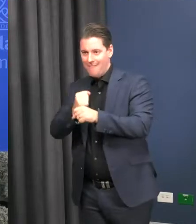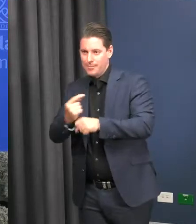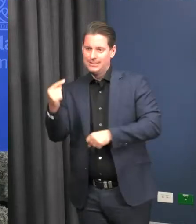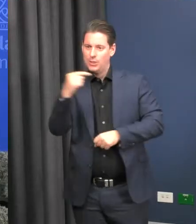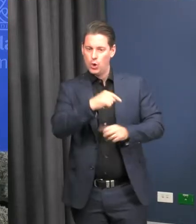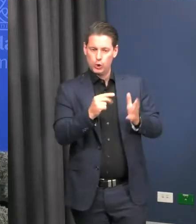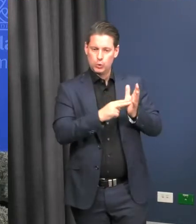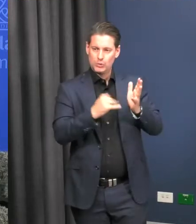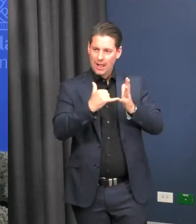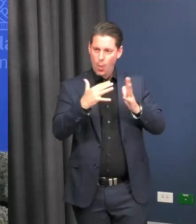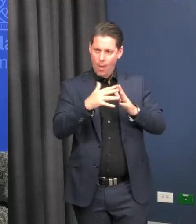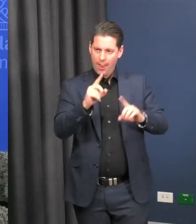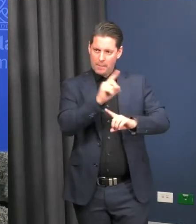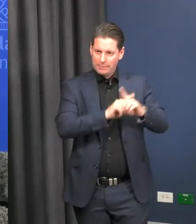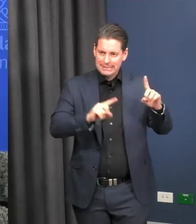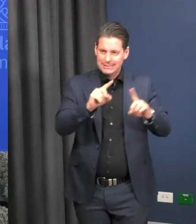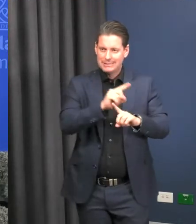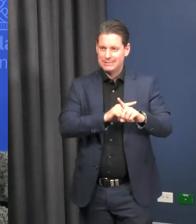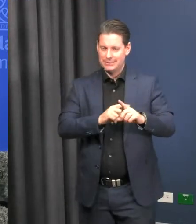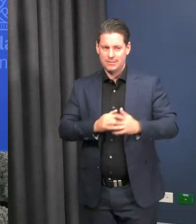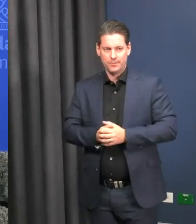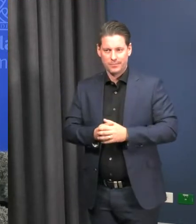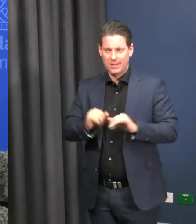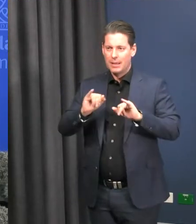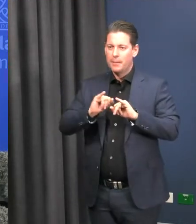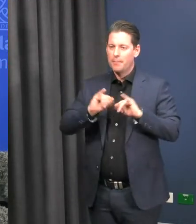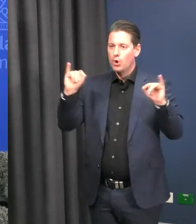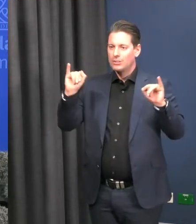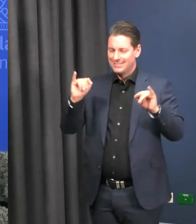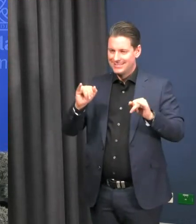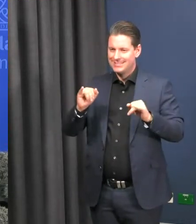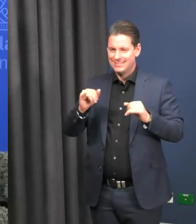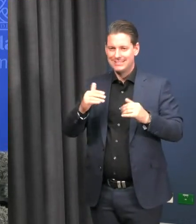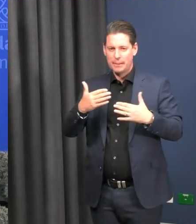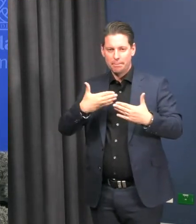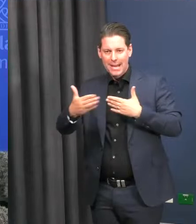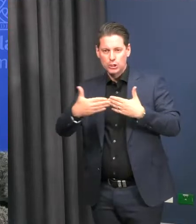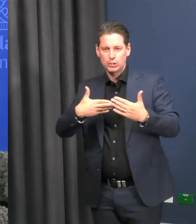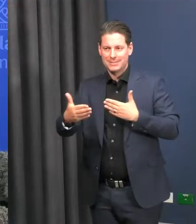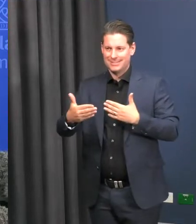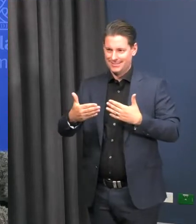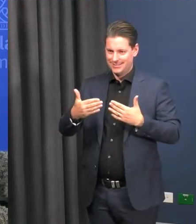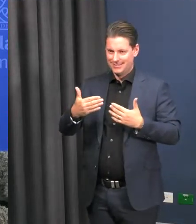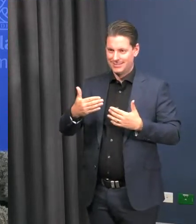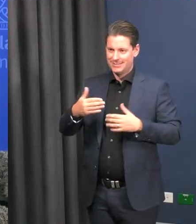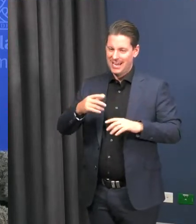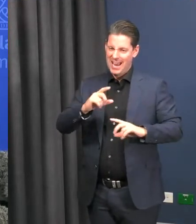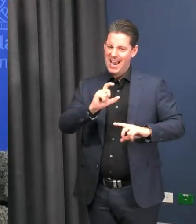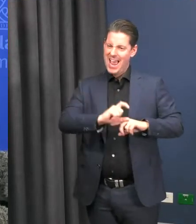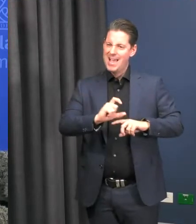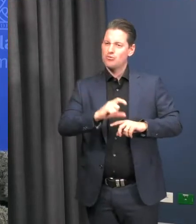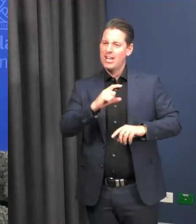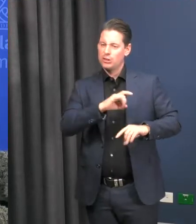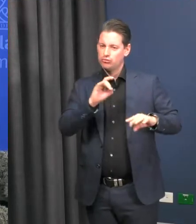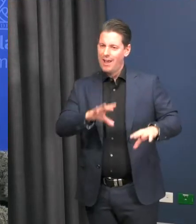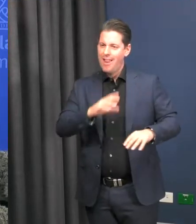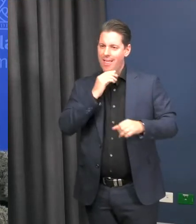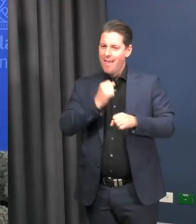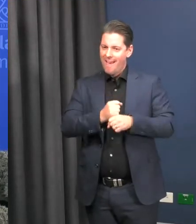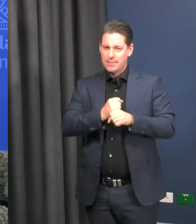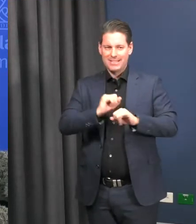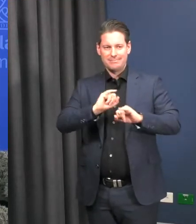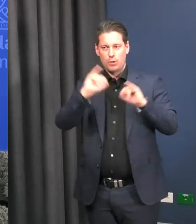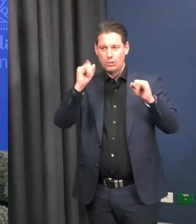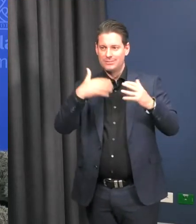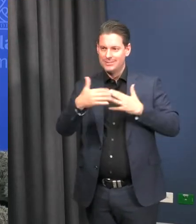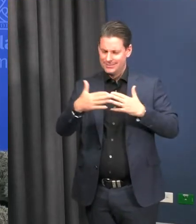and the National Emergency Management Agency's headquarters in Canberra will ensure that